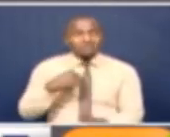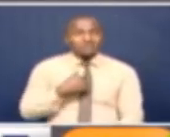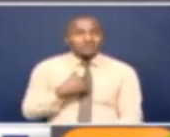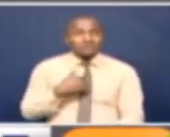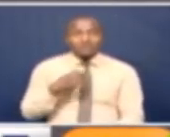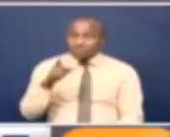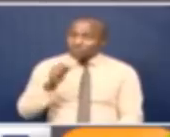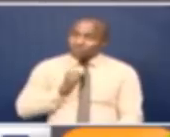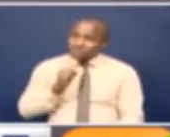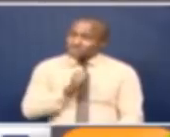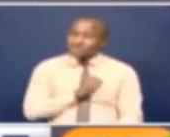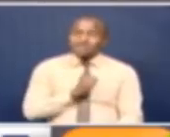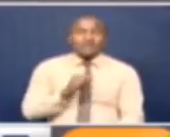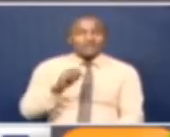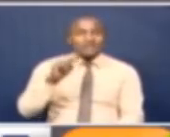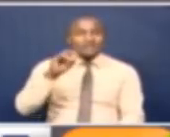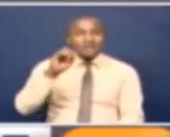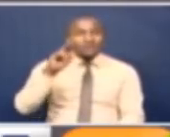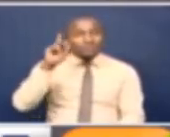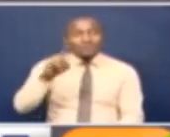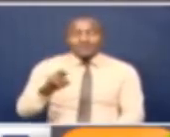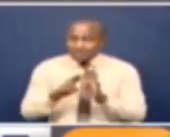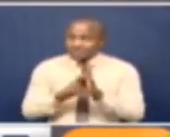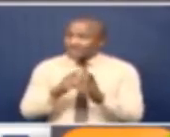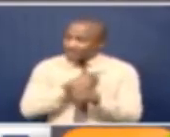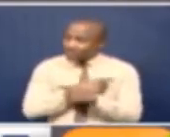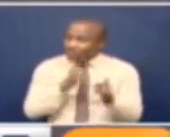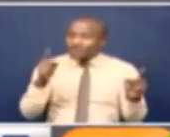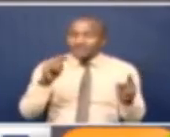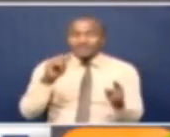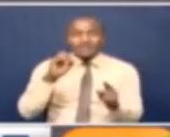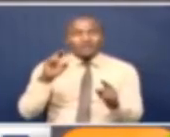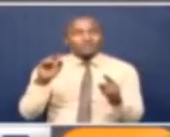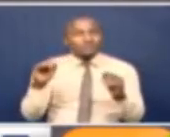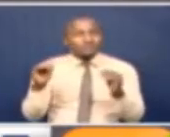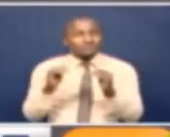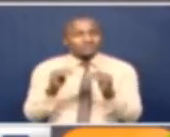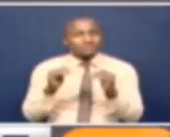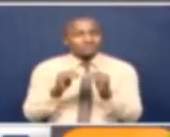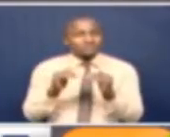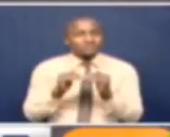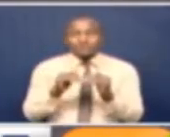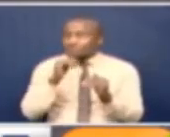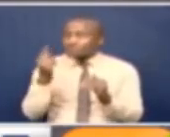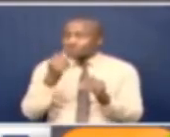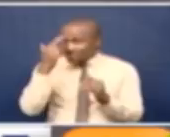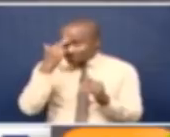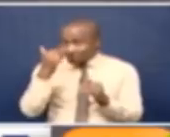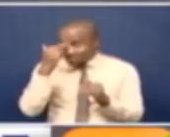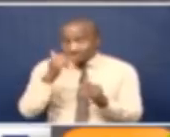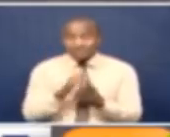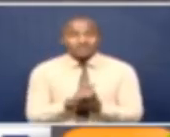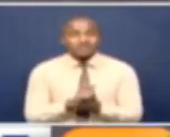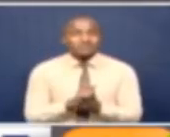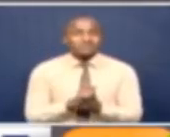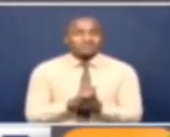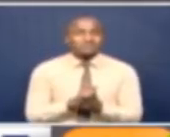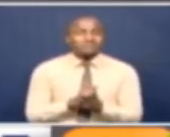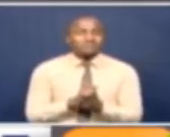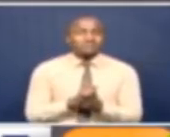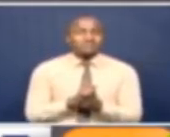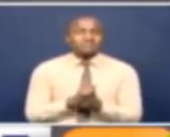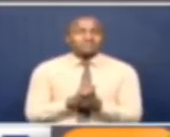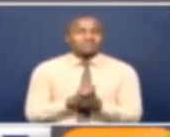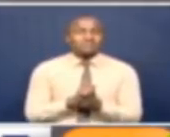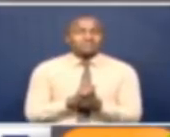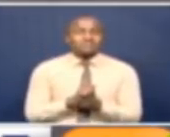You must represent everybody in Narok equally and justly. Not just the Maasai. Because there's other tribes in Narok,